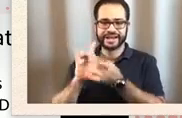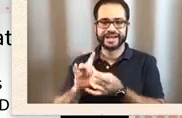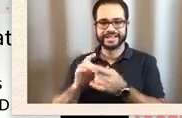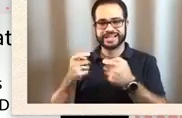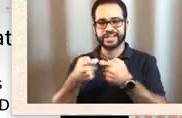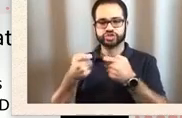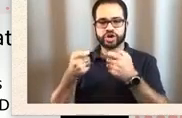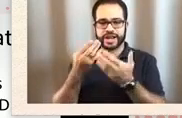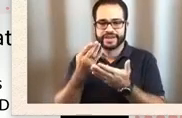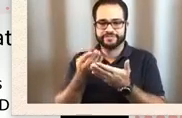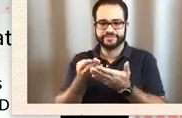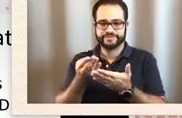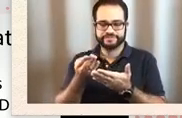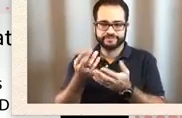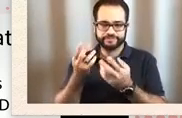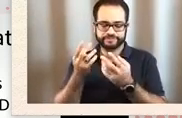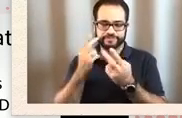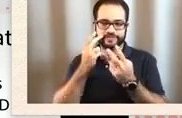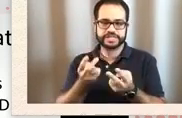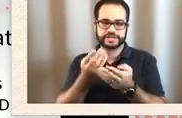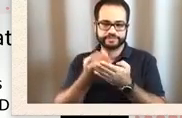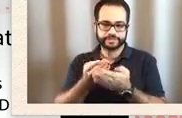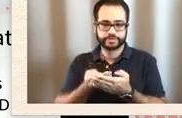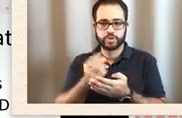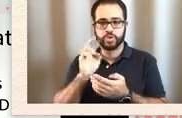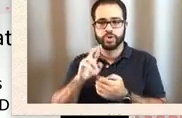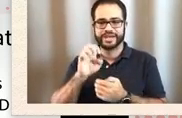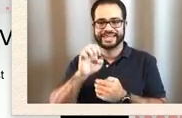or EVV mobile site.